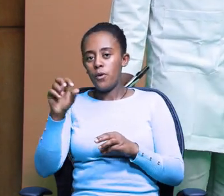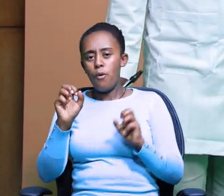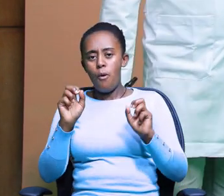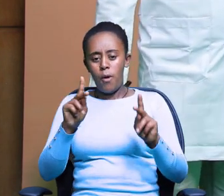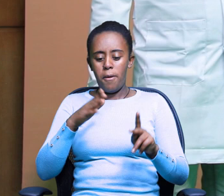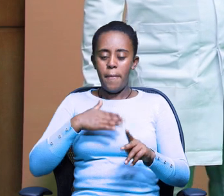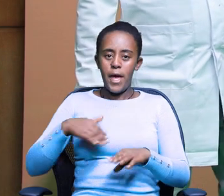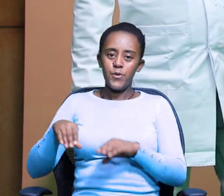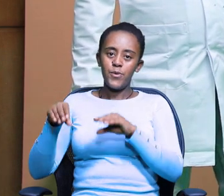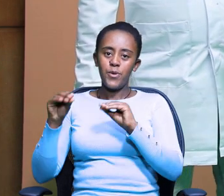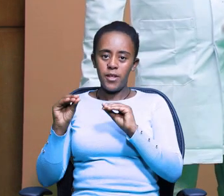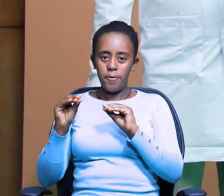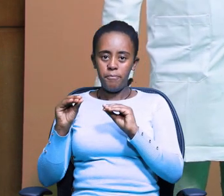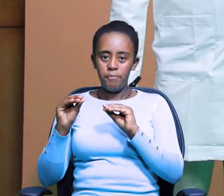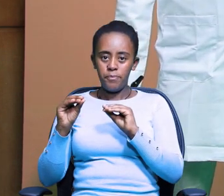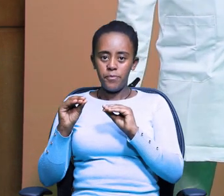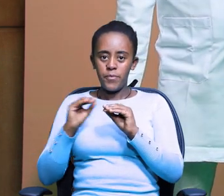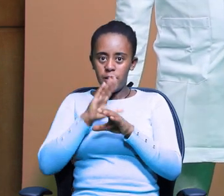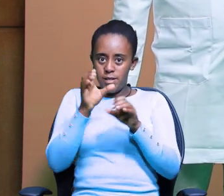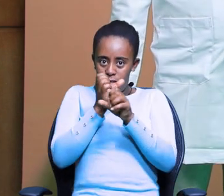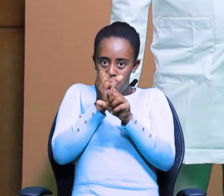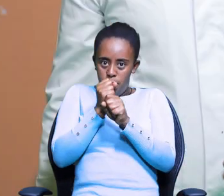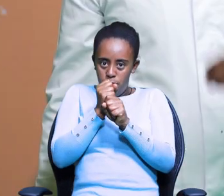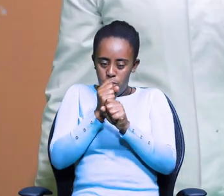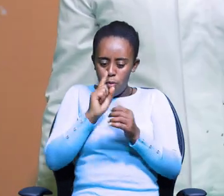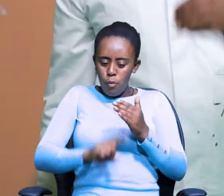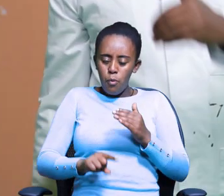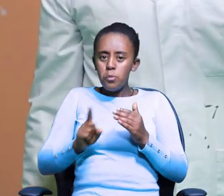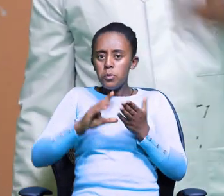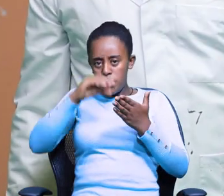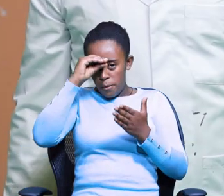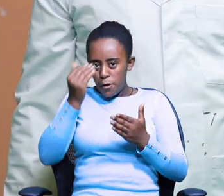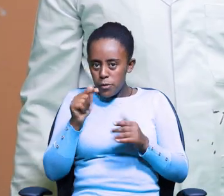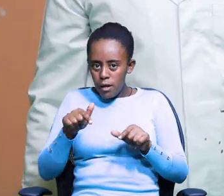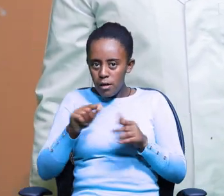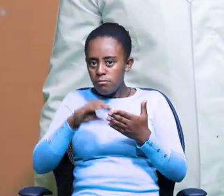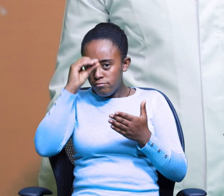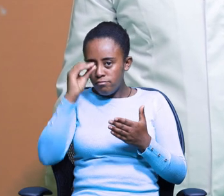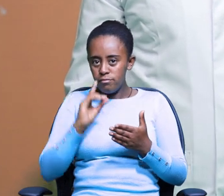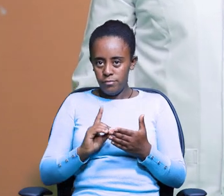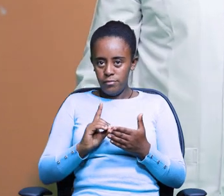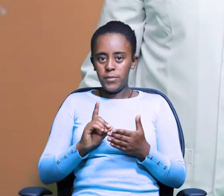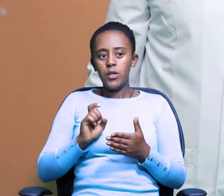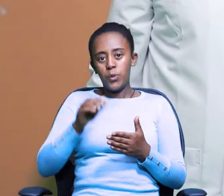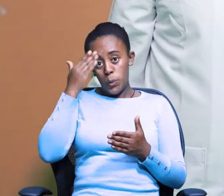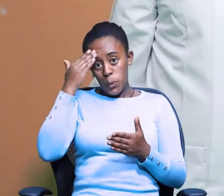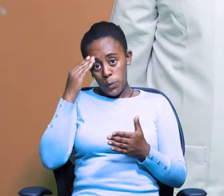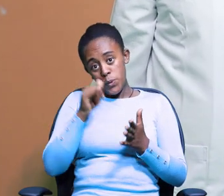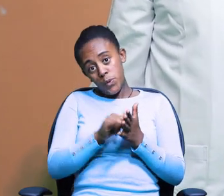Okay, my student, let us summarize what we learned today. You know